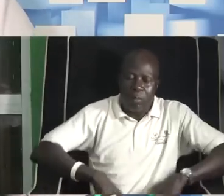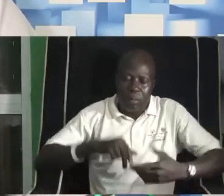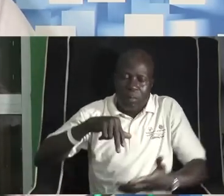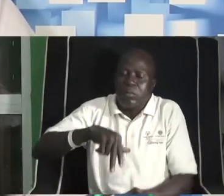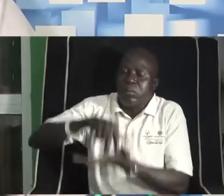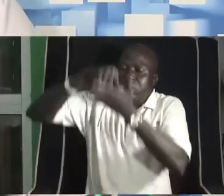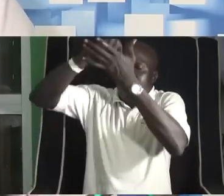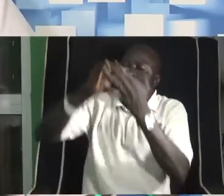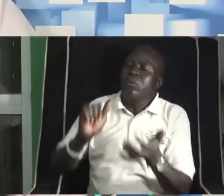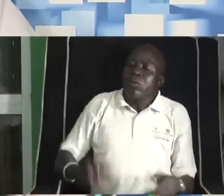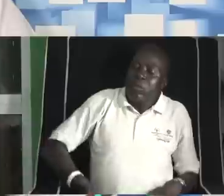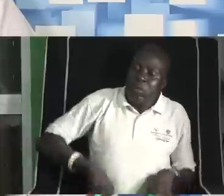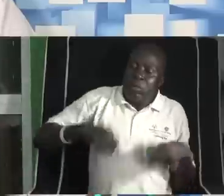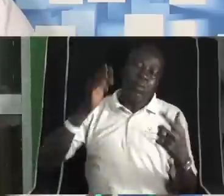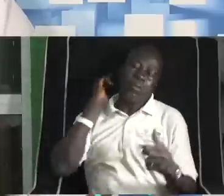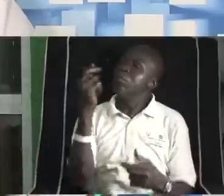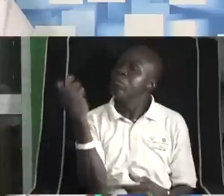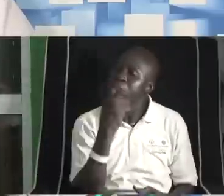Ayé rẹ̀ á fọ̀.